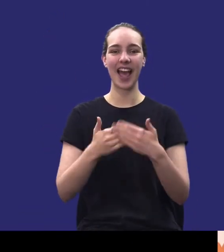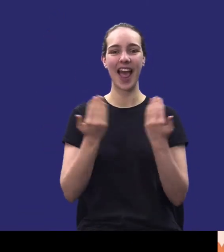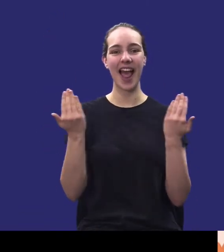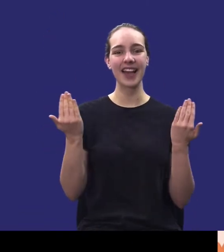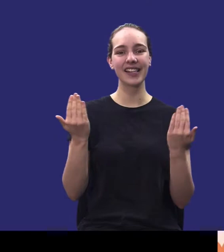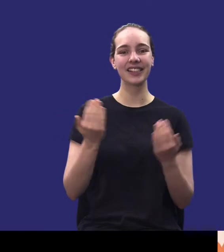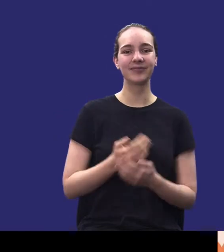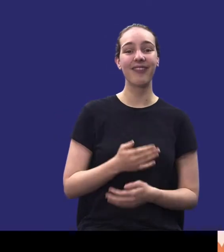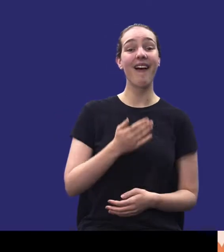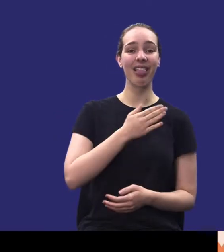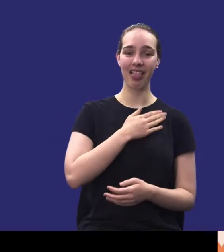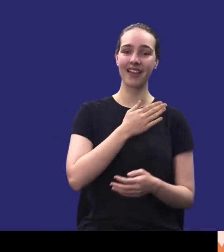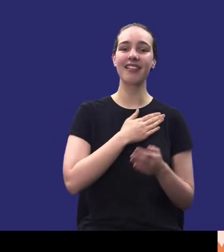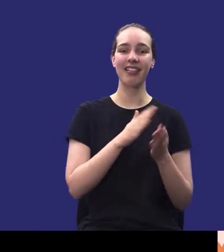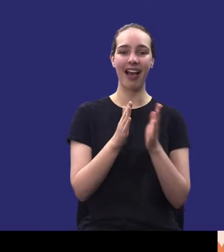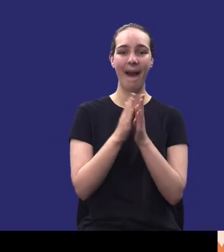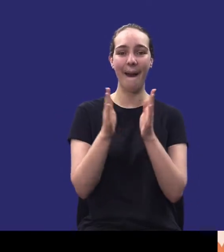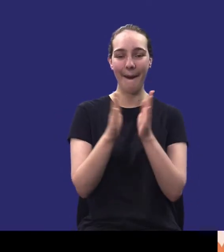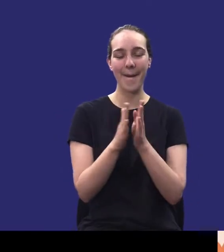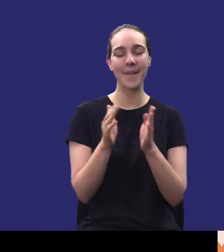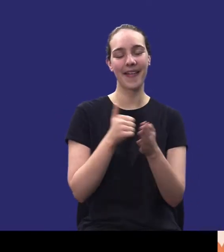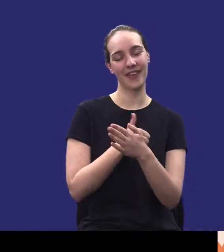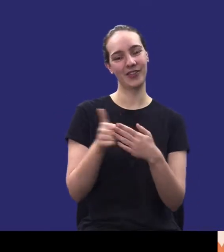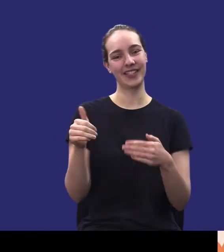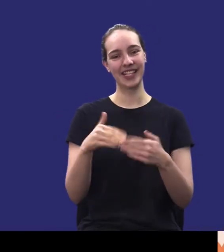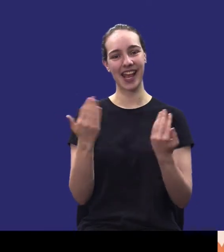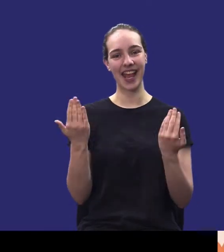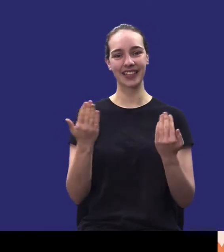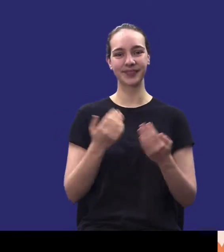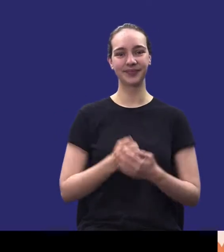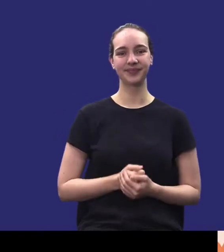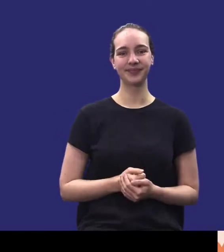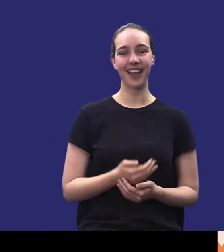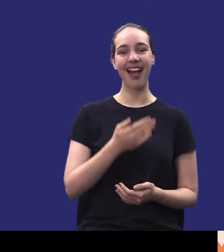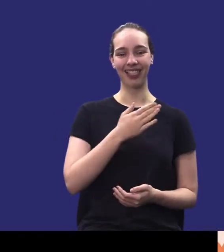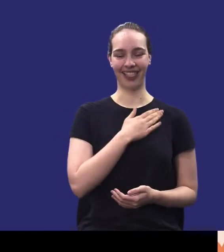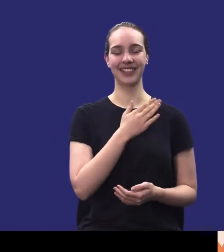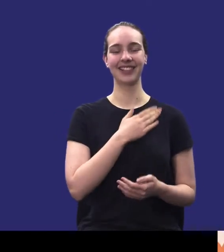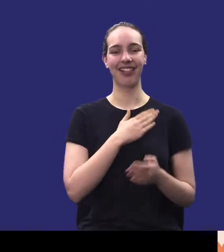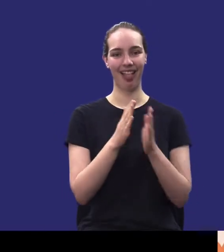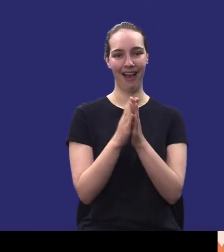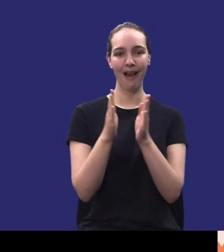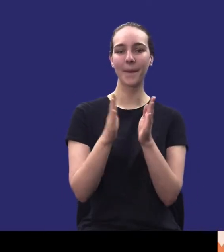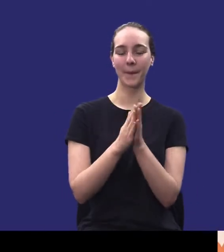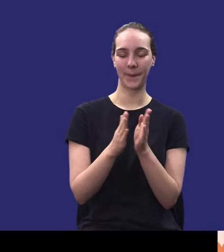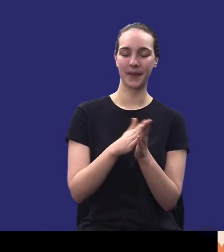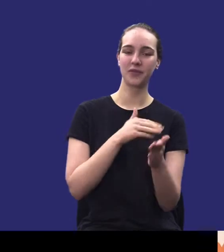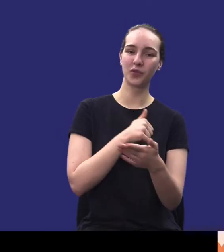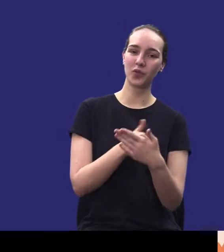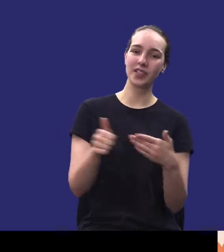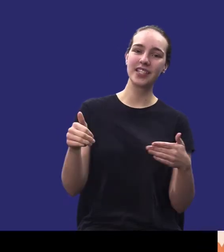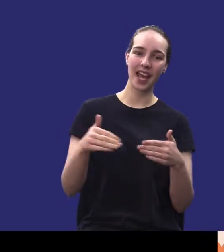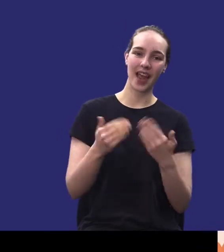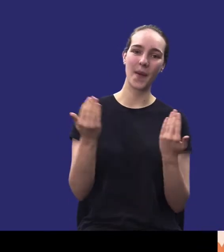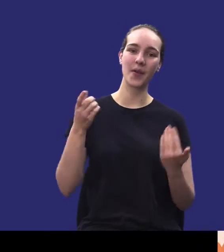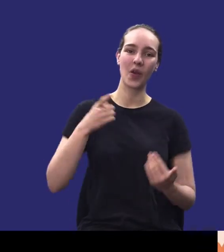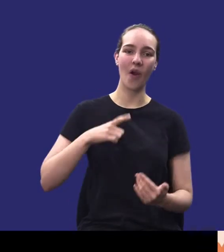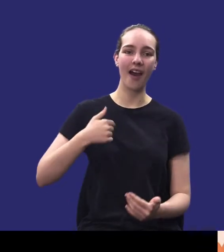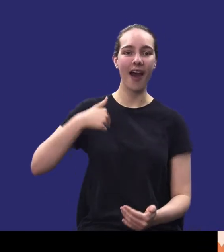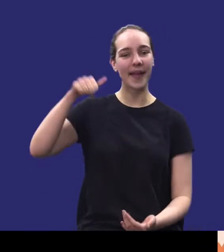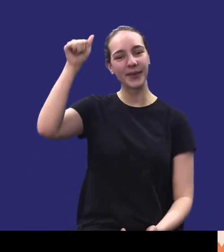every day. I like to clap every day. I like to clap every